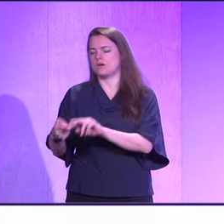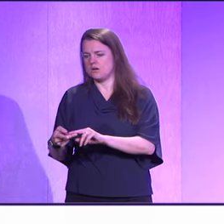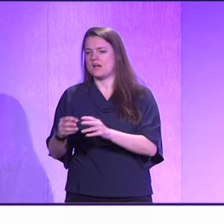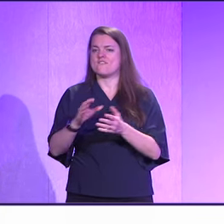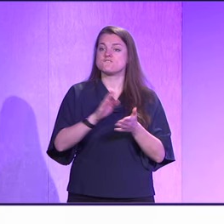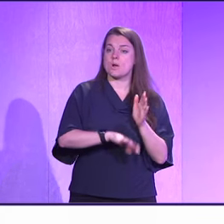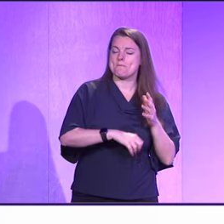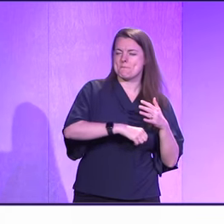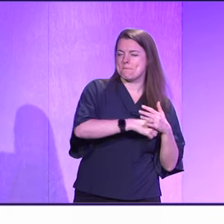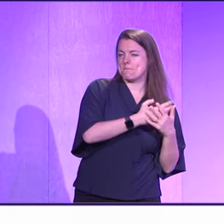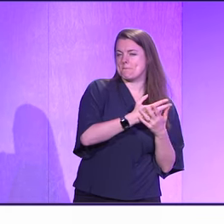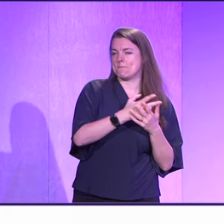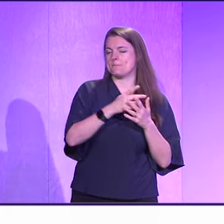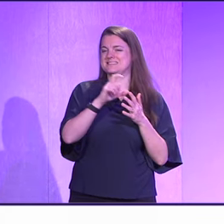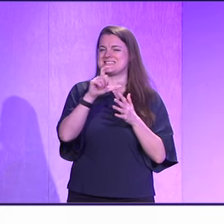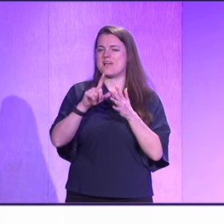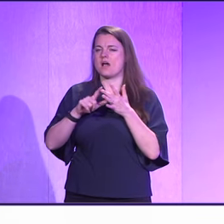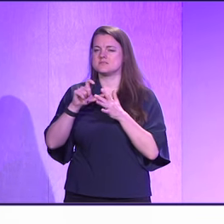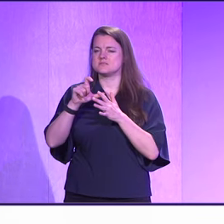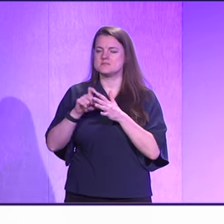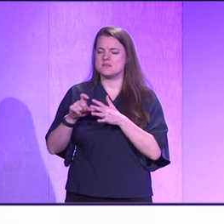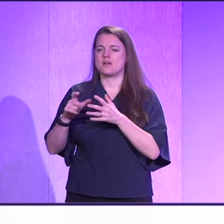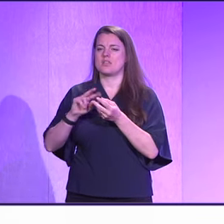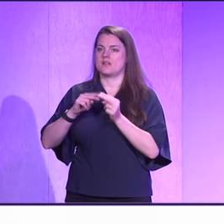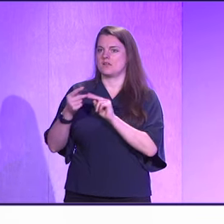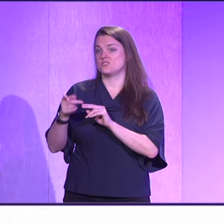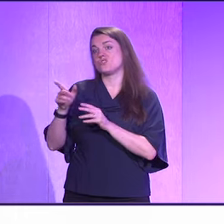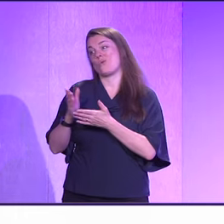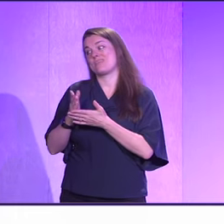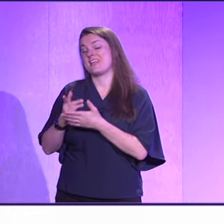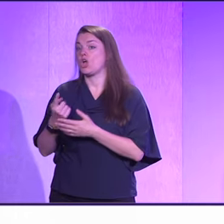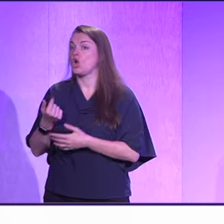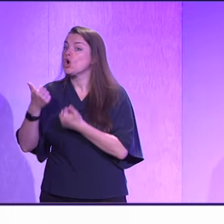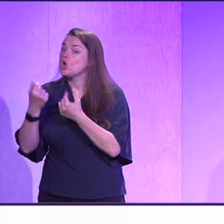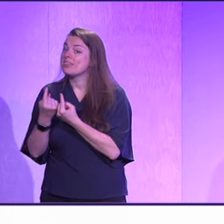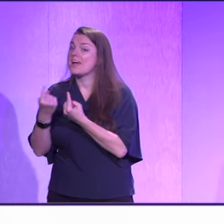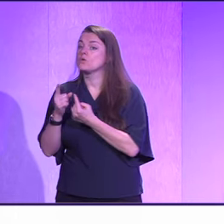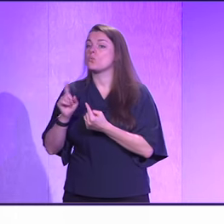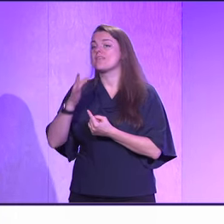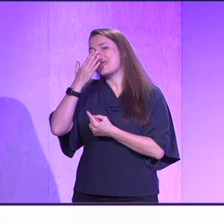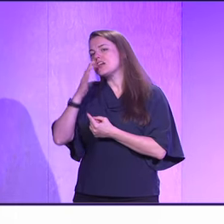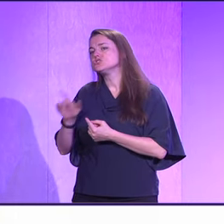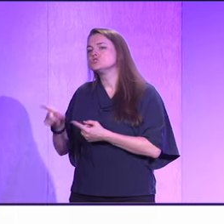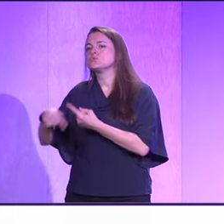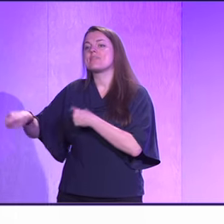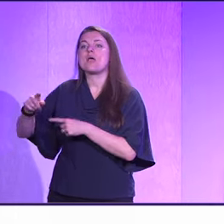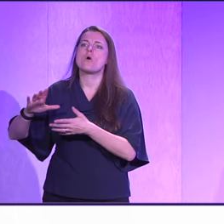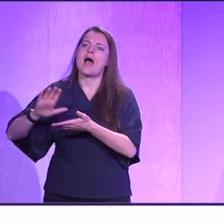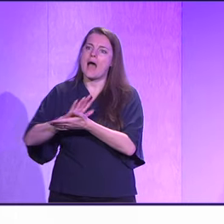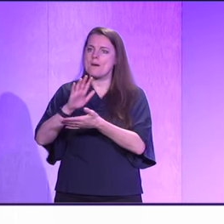cloud. So a really good thing about this airline is they were willing to change, right?